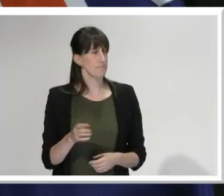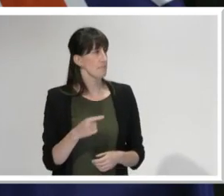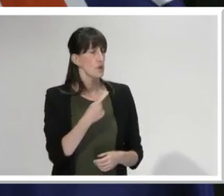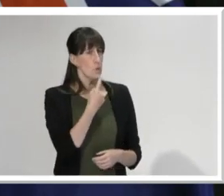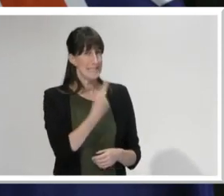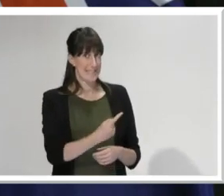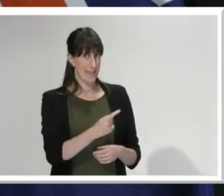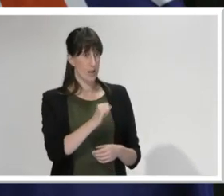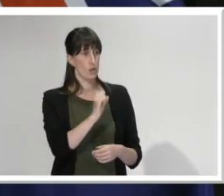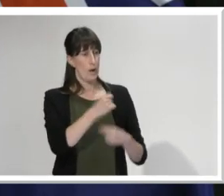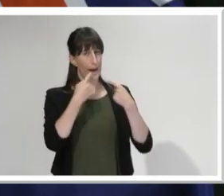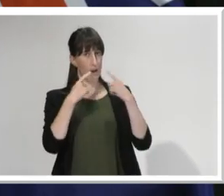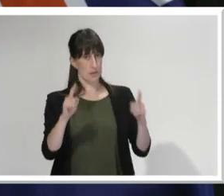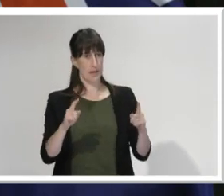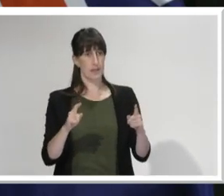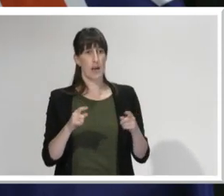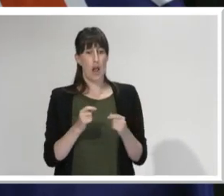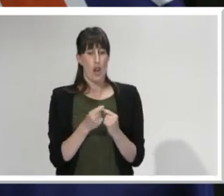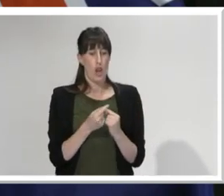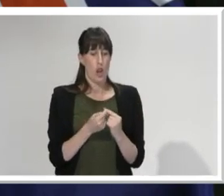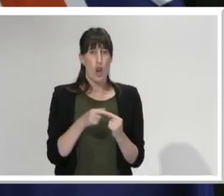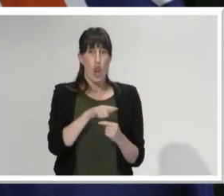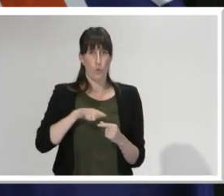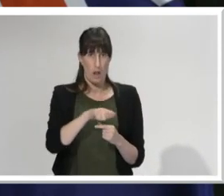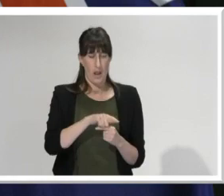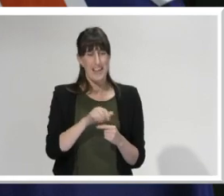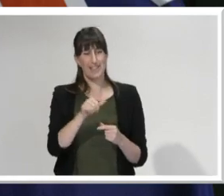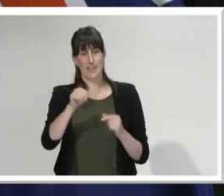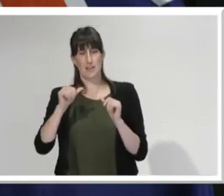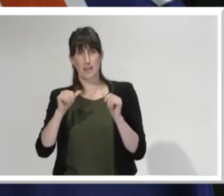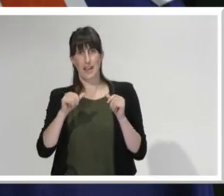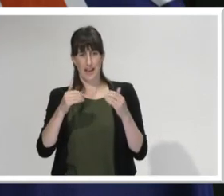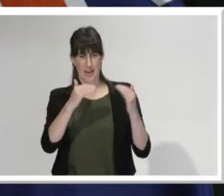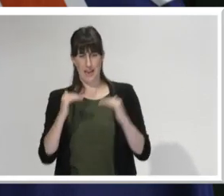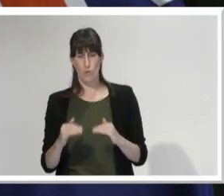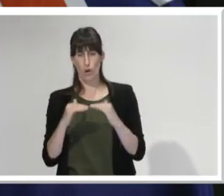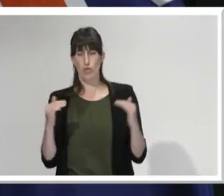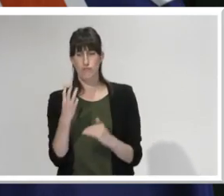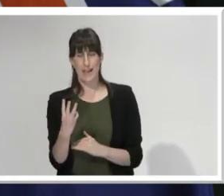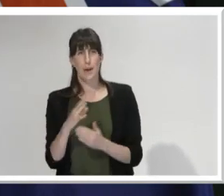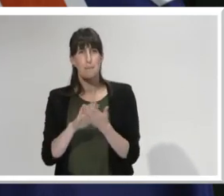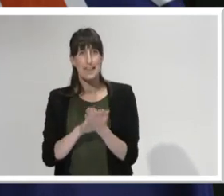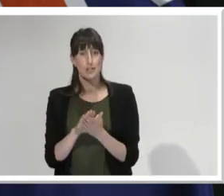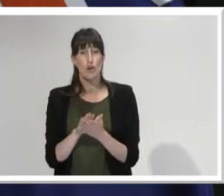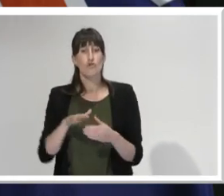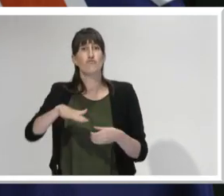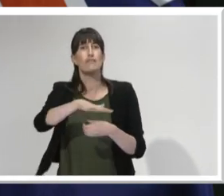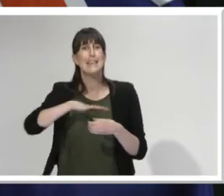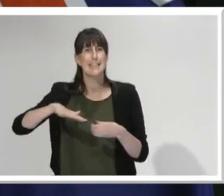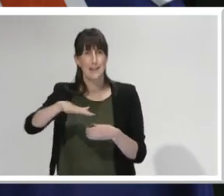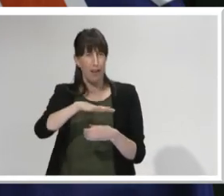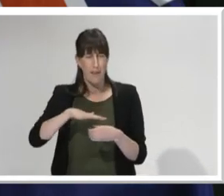regional. Yeah. Will police help monitor that? Will they be sort of at regional borders, for example, on state highways? Yeah,